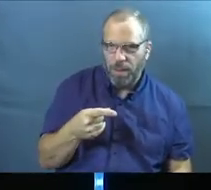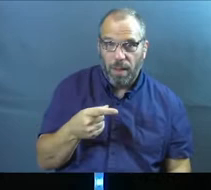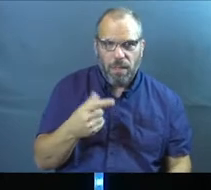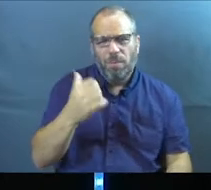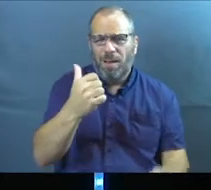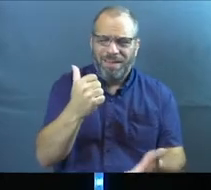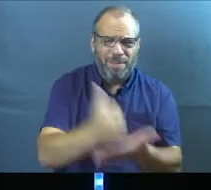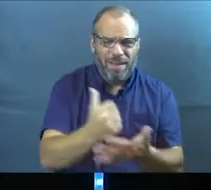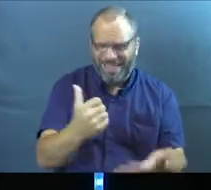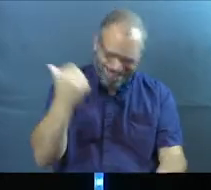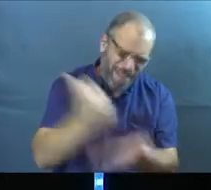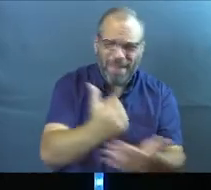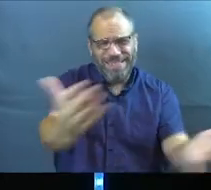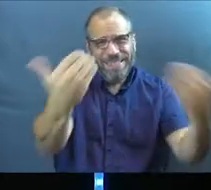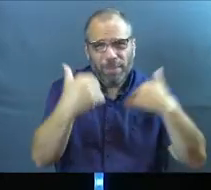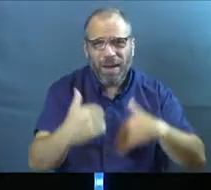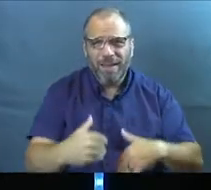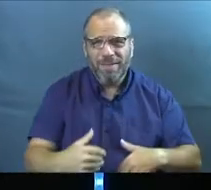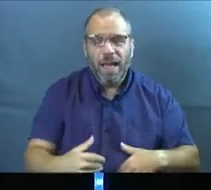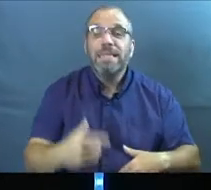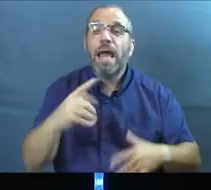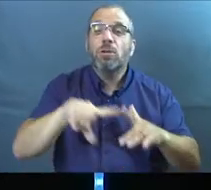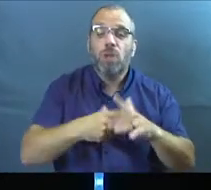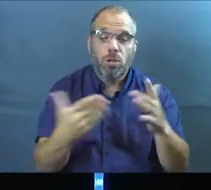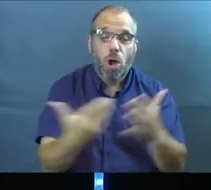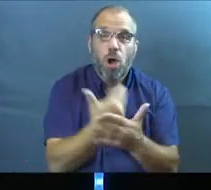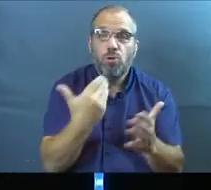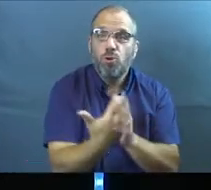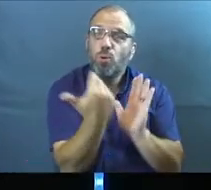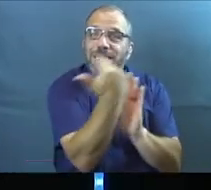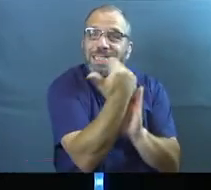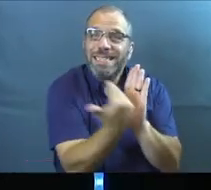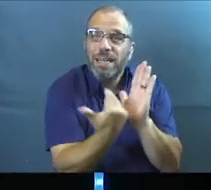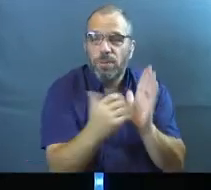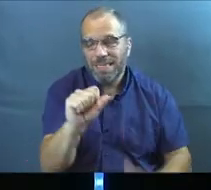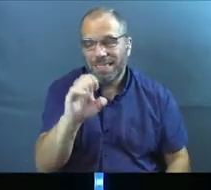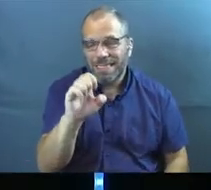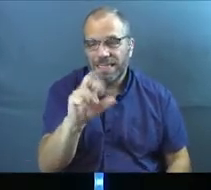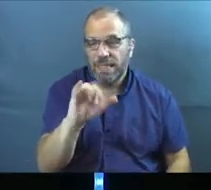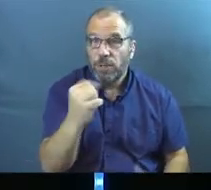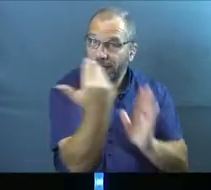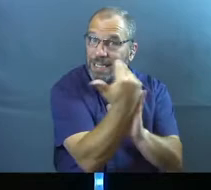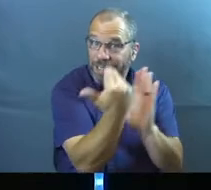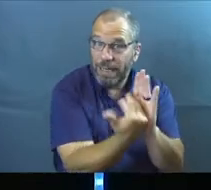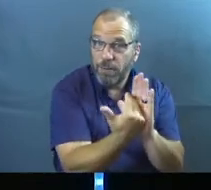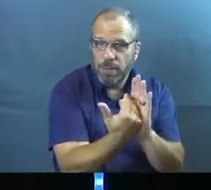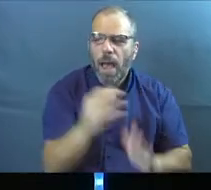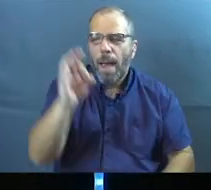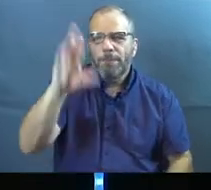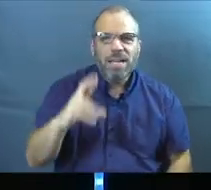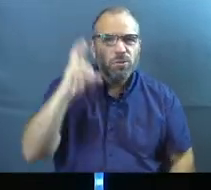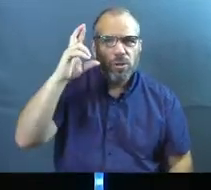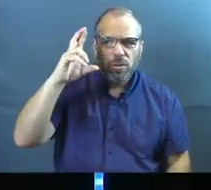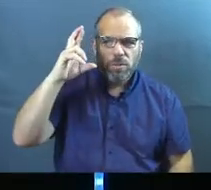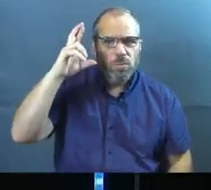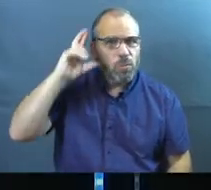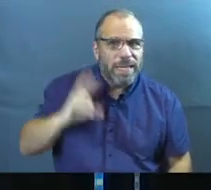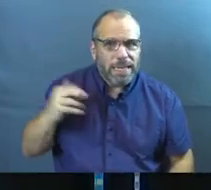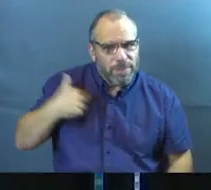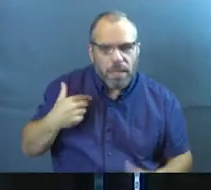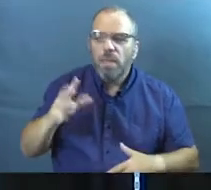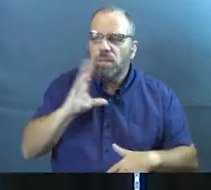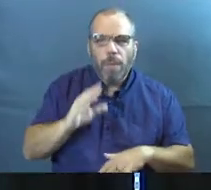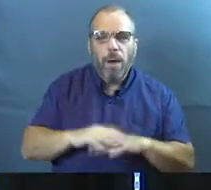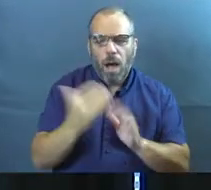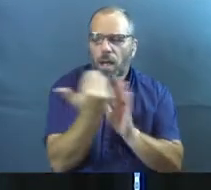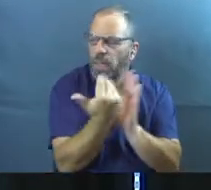get a better amen? Amen. So we're starting a brand new series. And this series is super important for us. Pastor Ricky and I were talking about this. It's like, let's